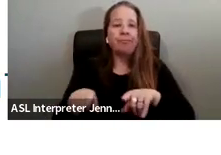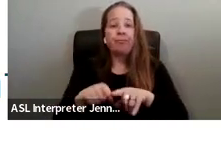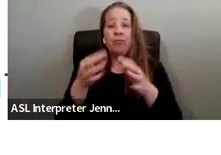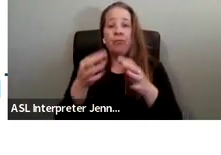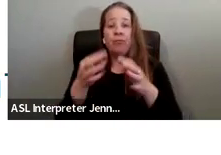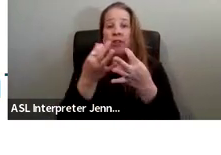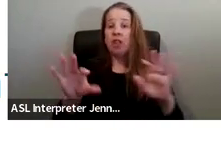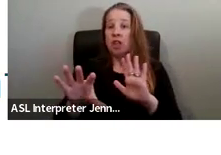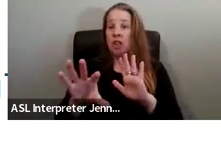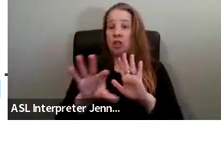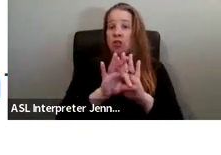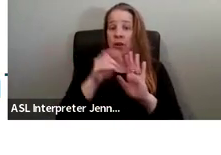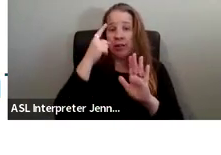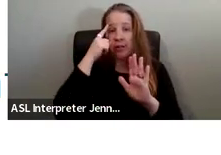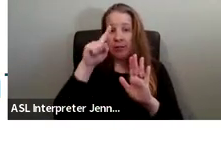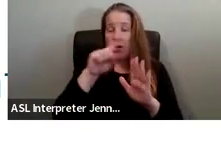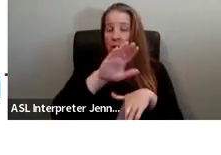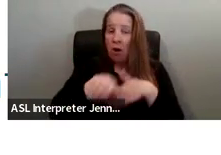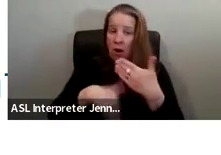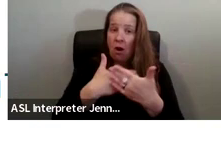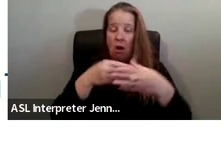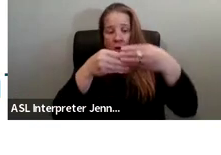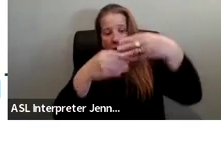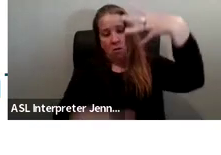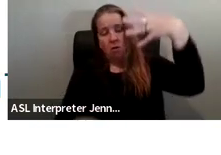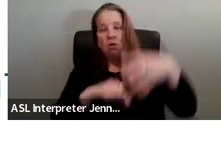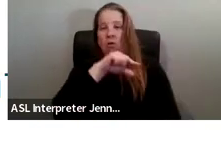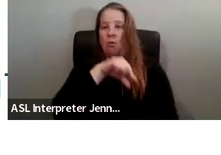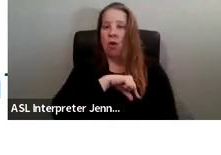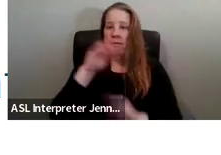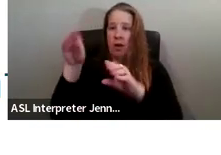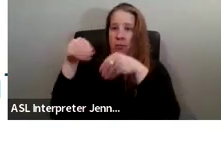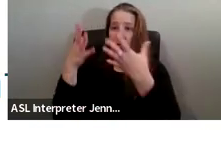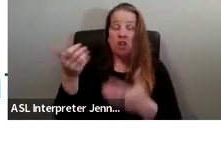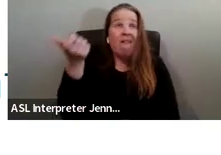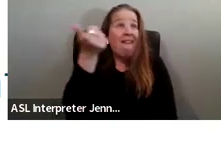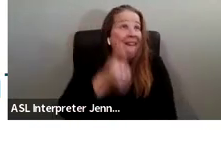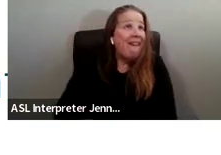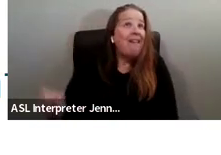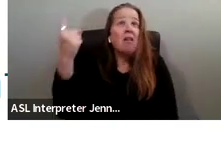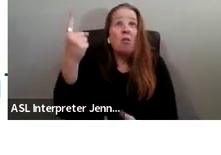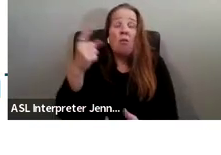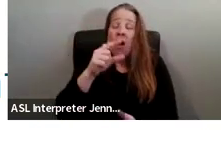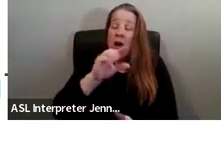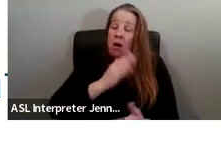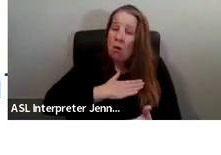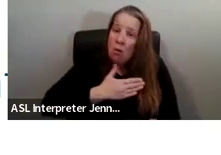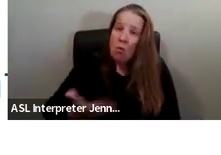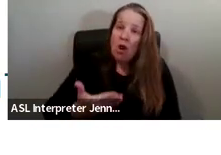and qualified providers. So any provider that's willing and qualified by the